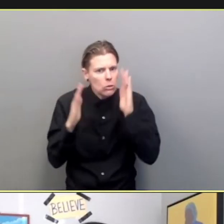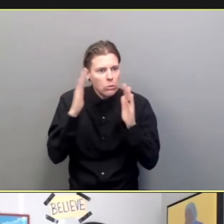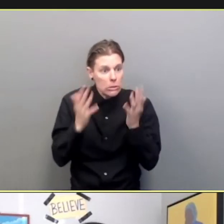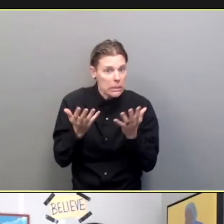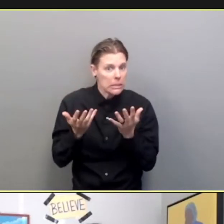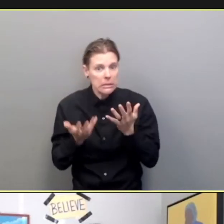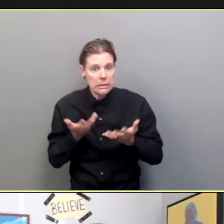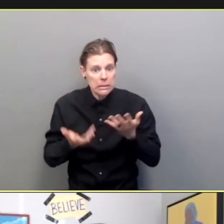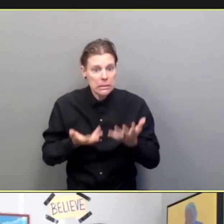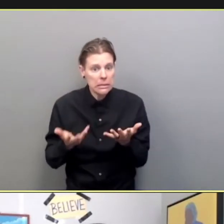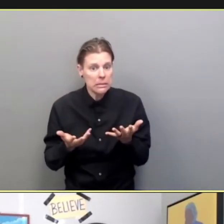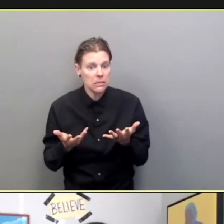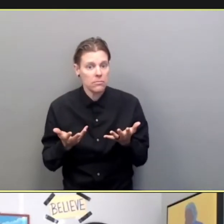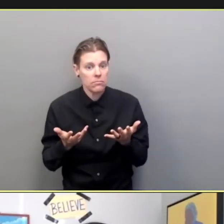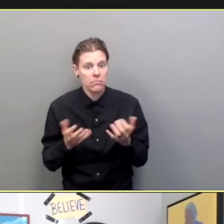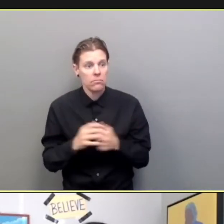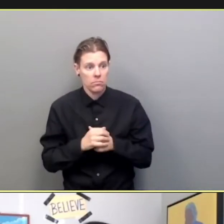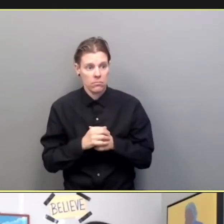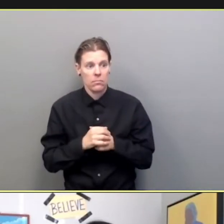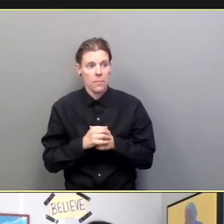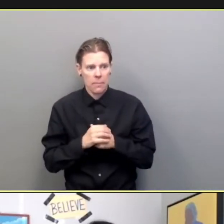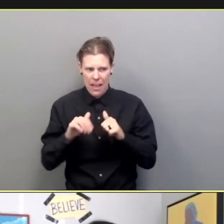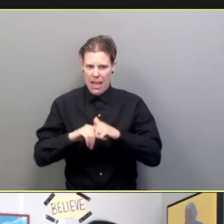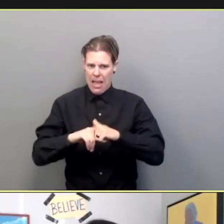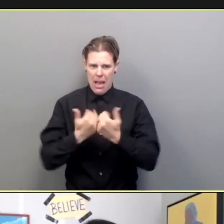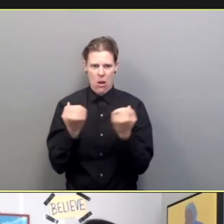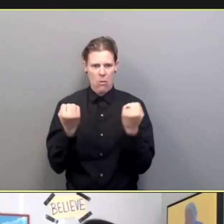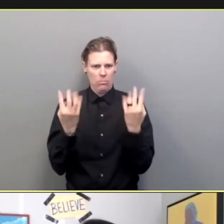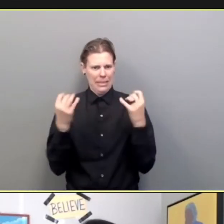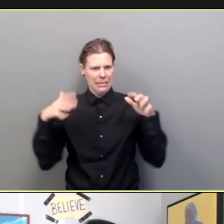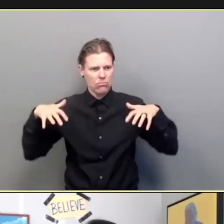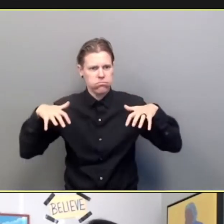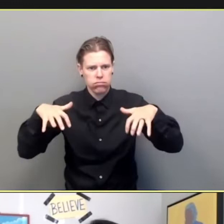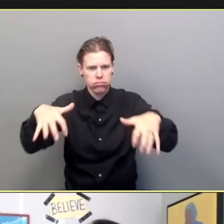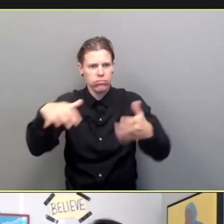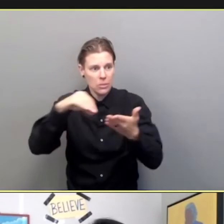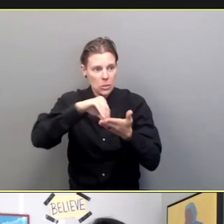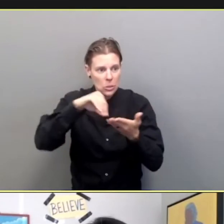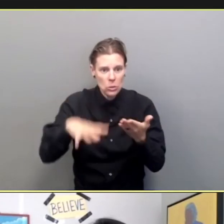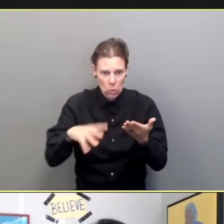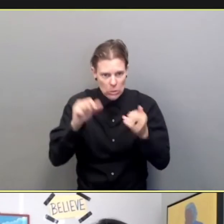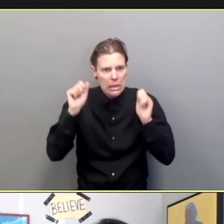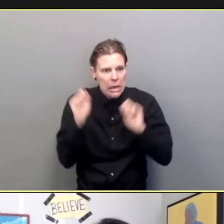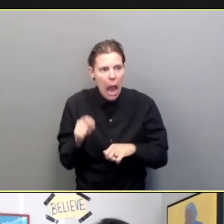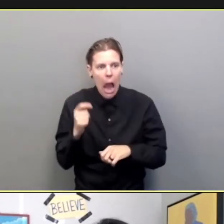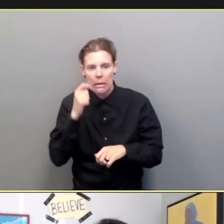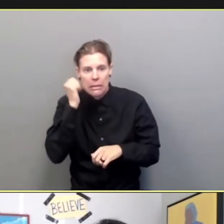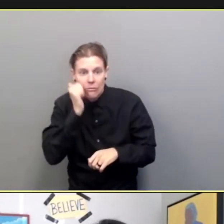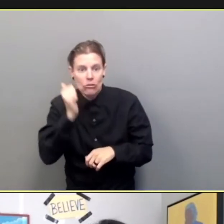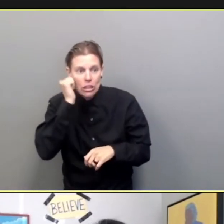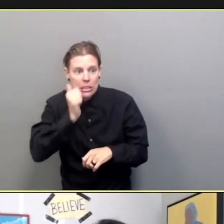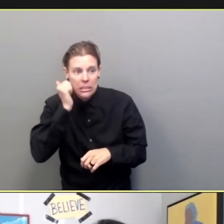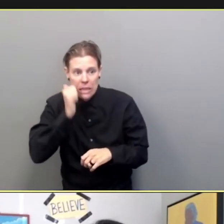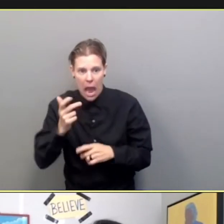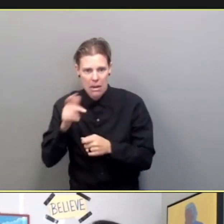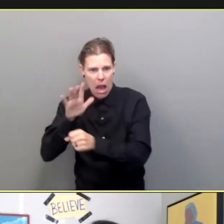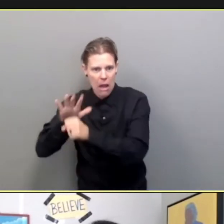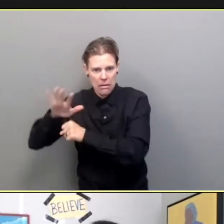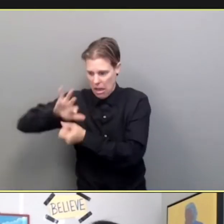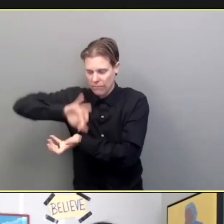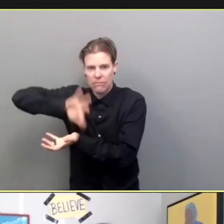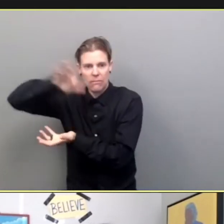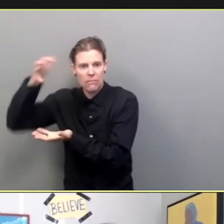of students that they may have to test in this program, they won't be able to keep enough on hand to meet the